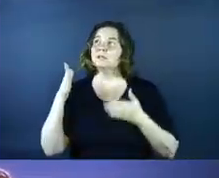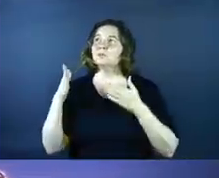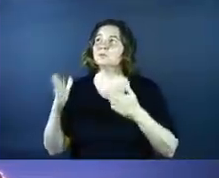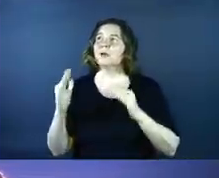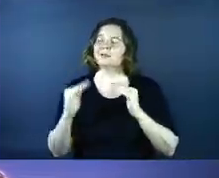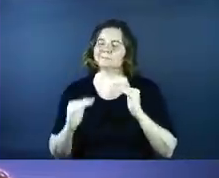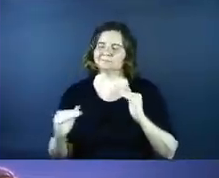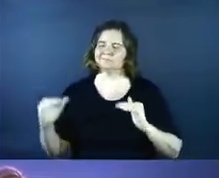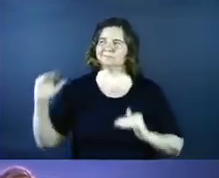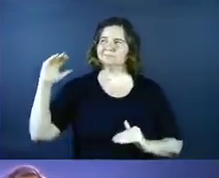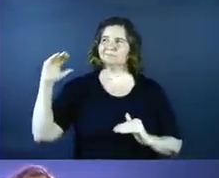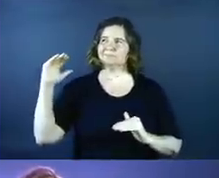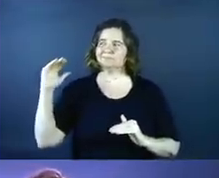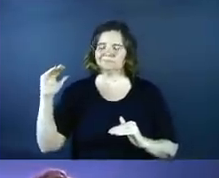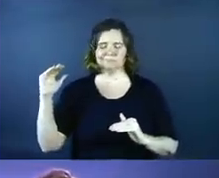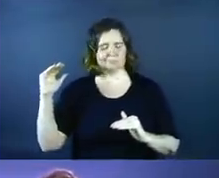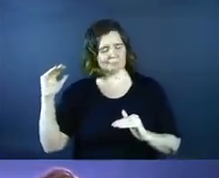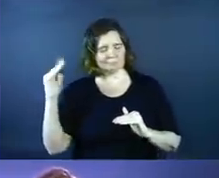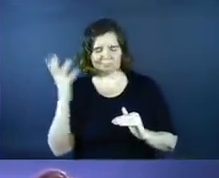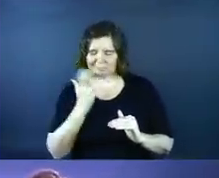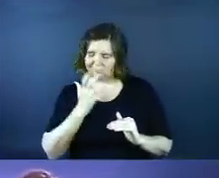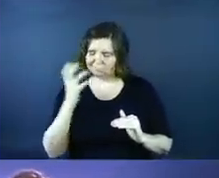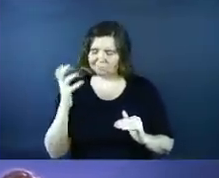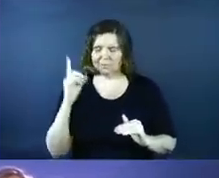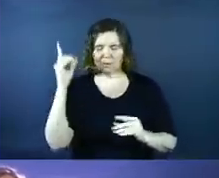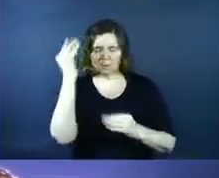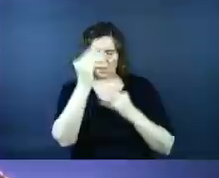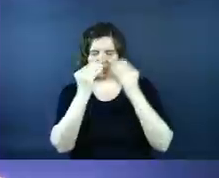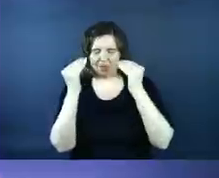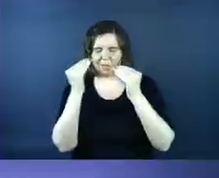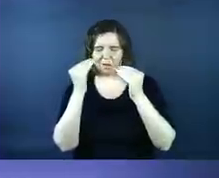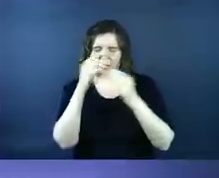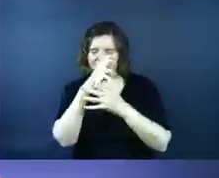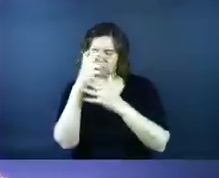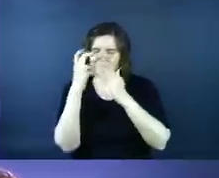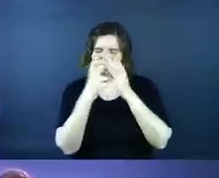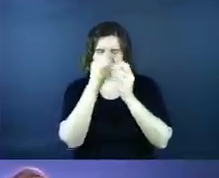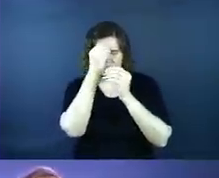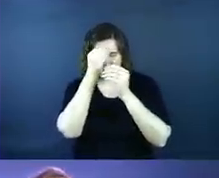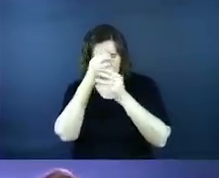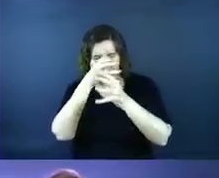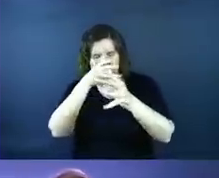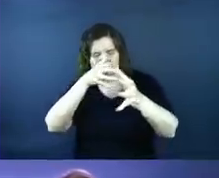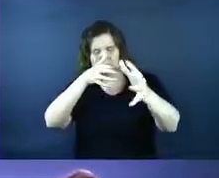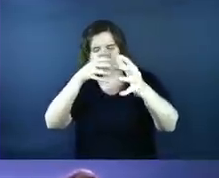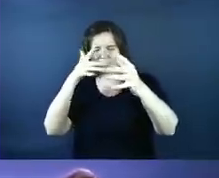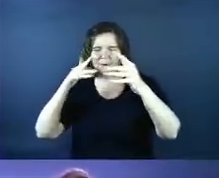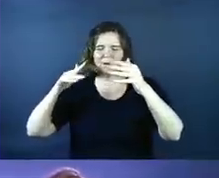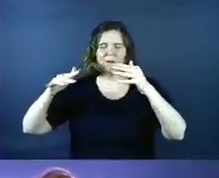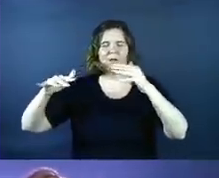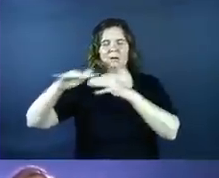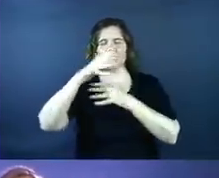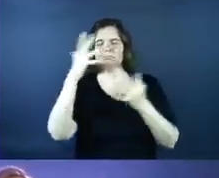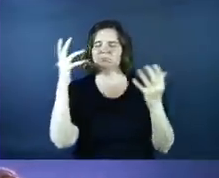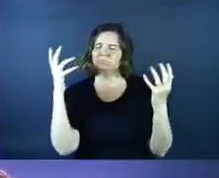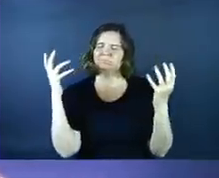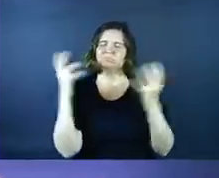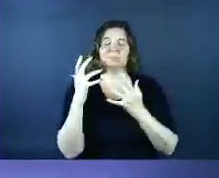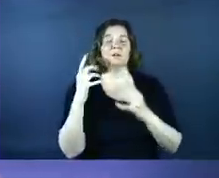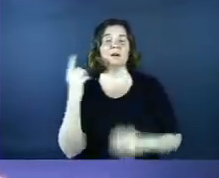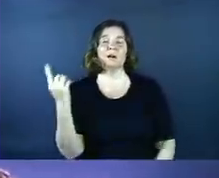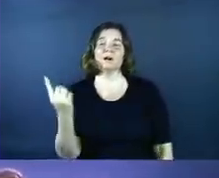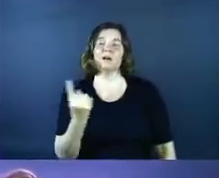boast, his ways are higher than my own, his thoughts consume the great